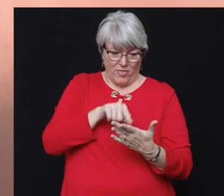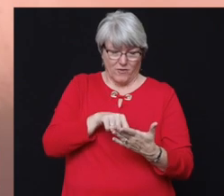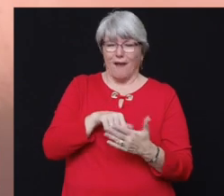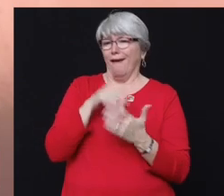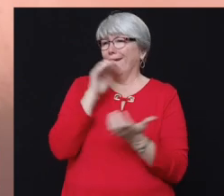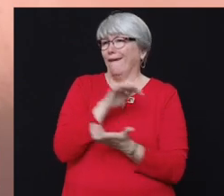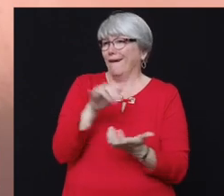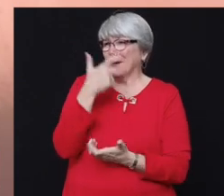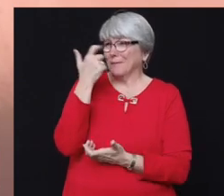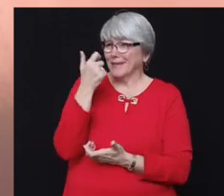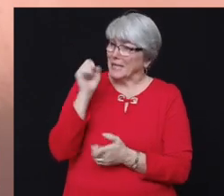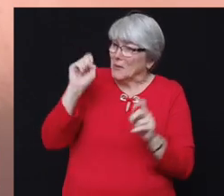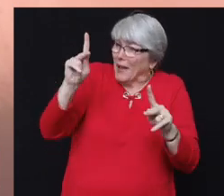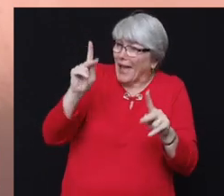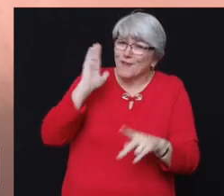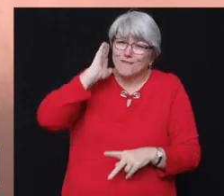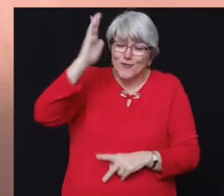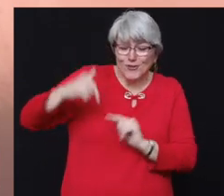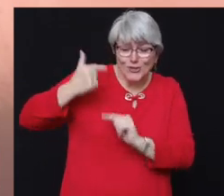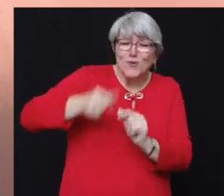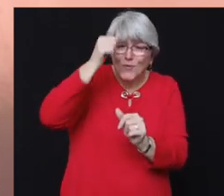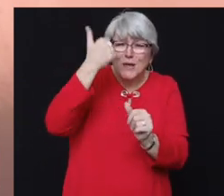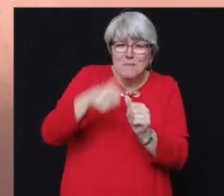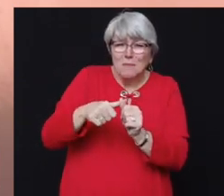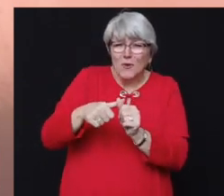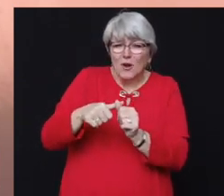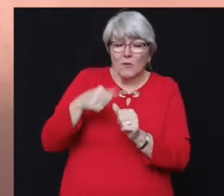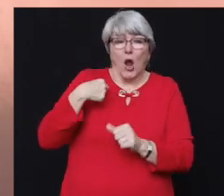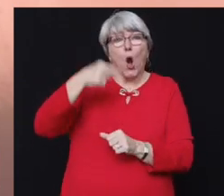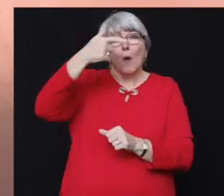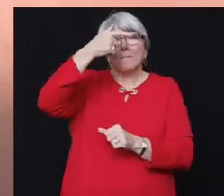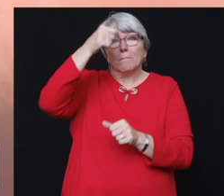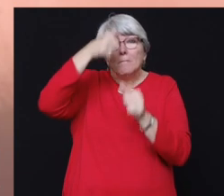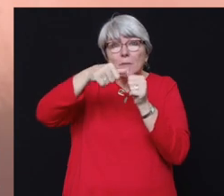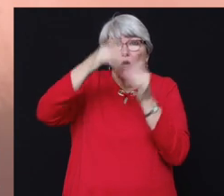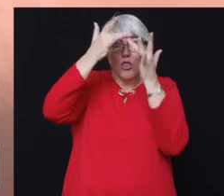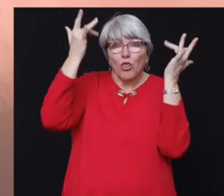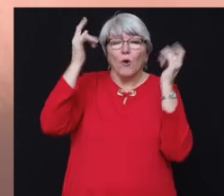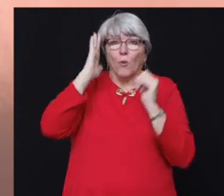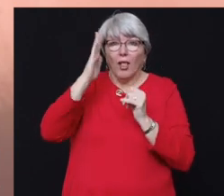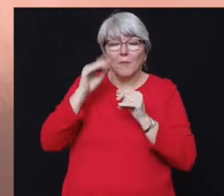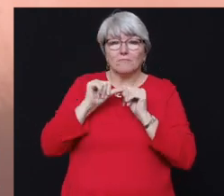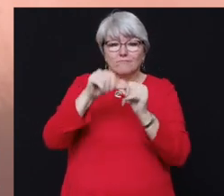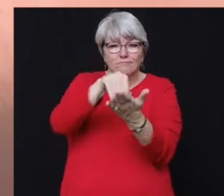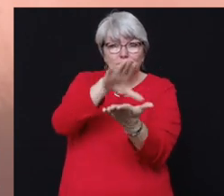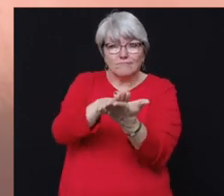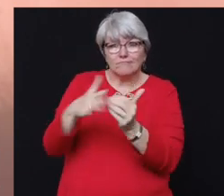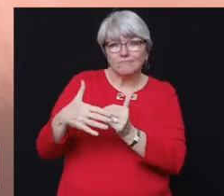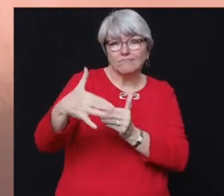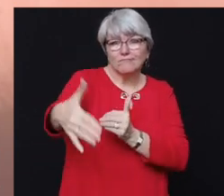okay. Future generations will remember this until it fades out of recent memory. But since